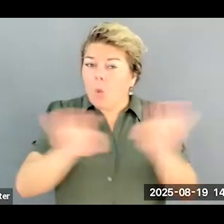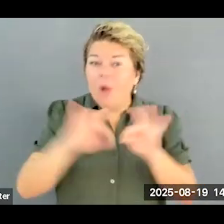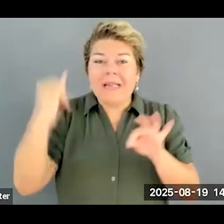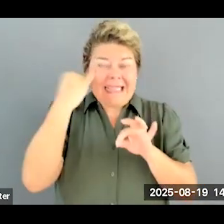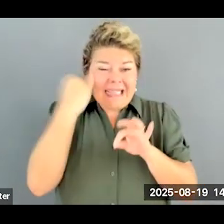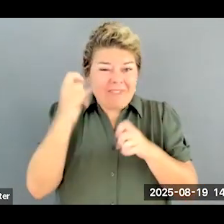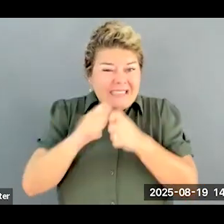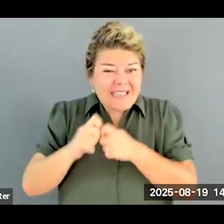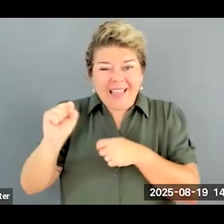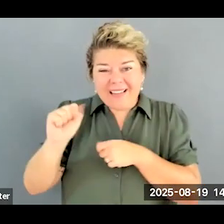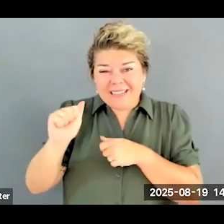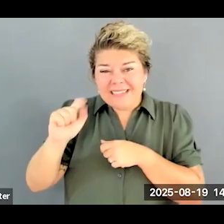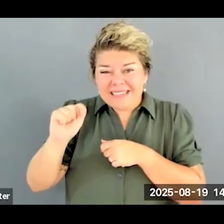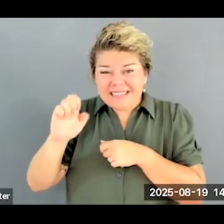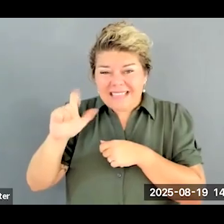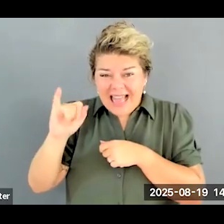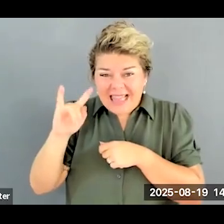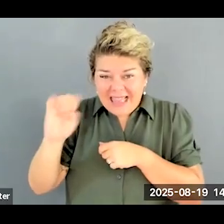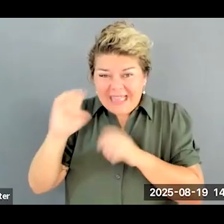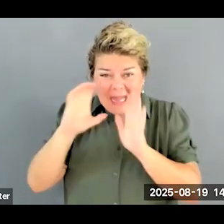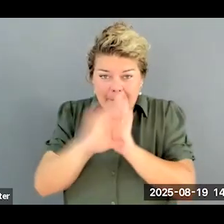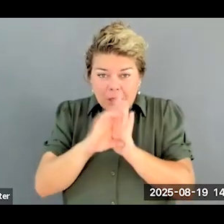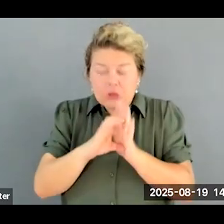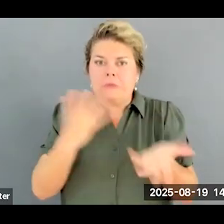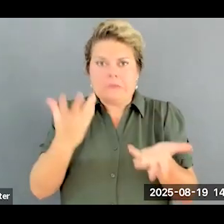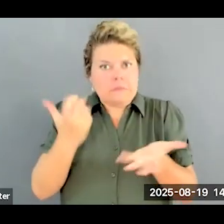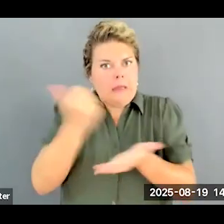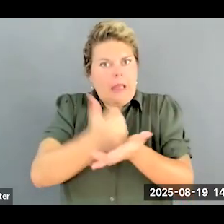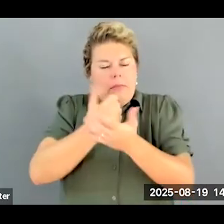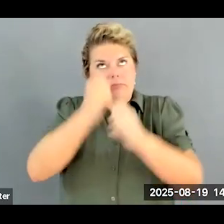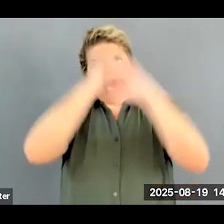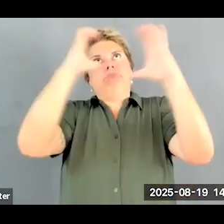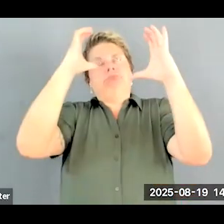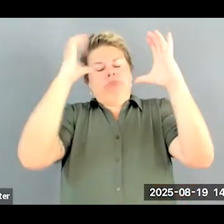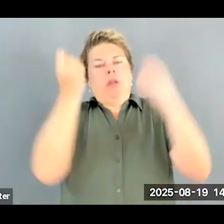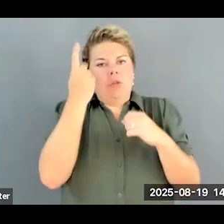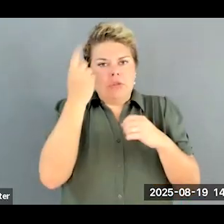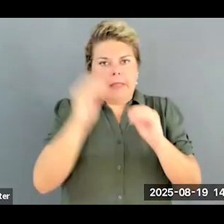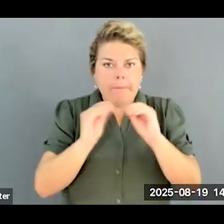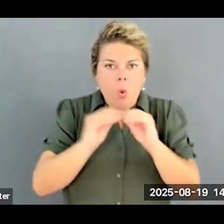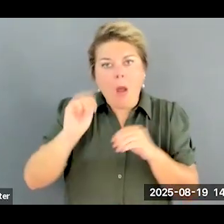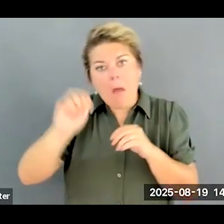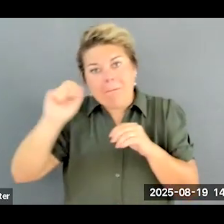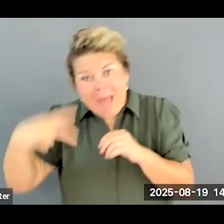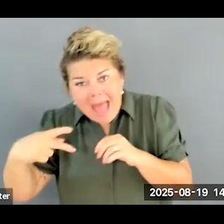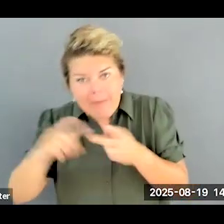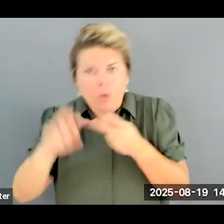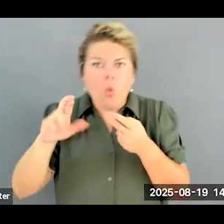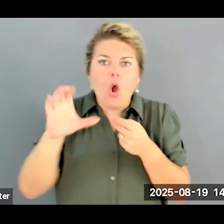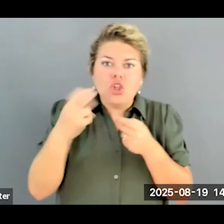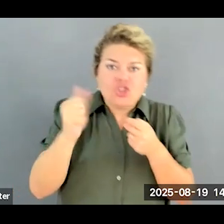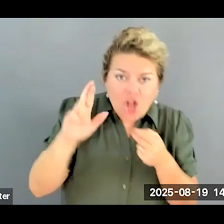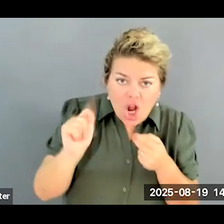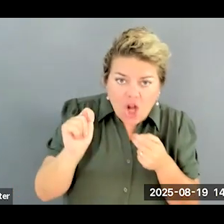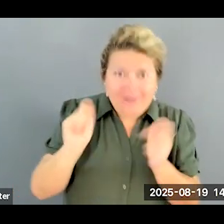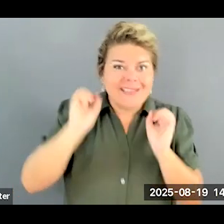include details like satellite image of, chart of, map of, as these are